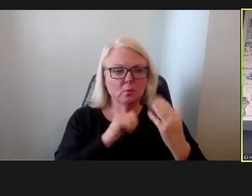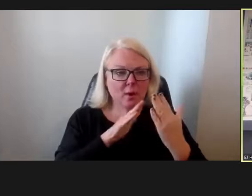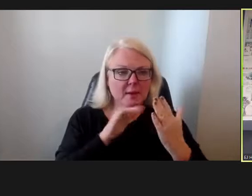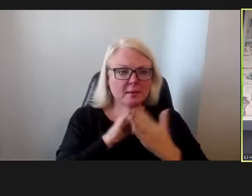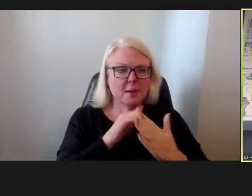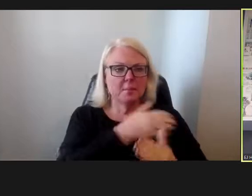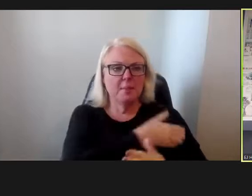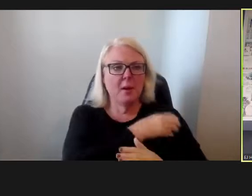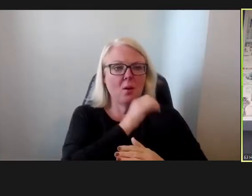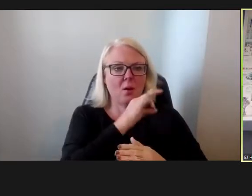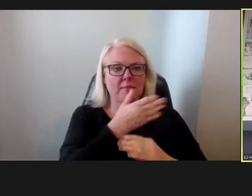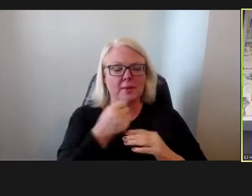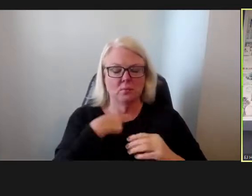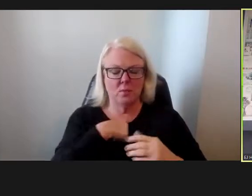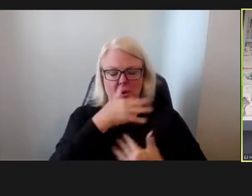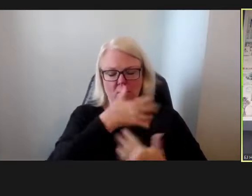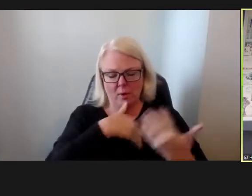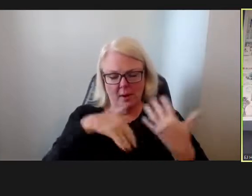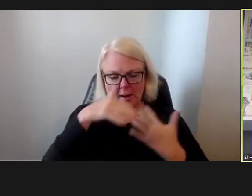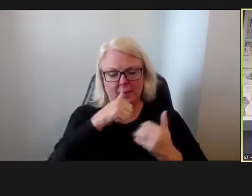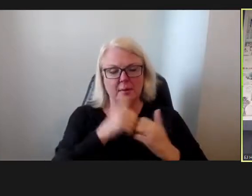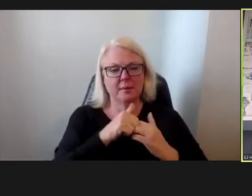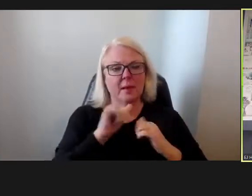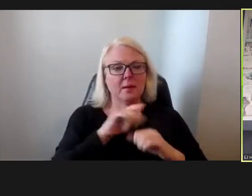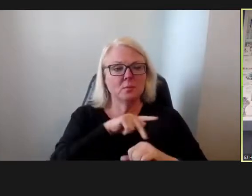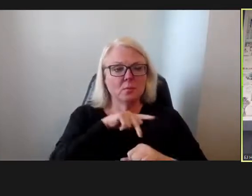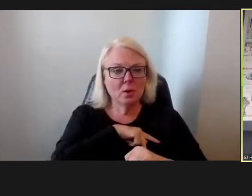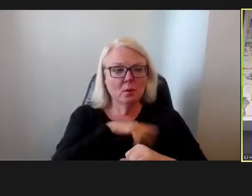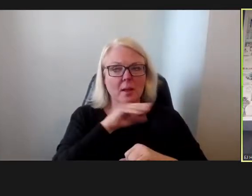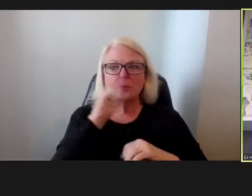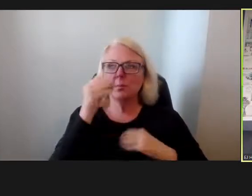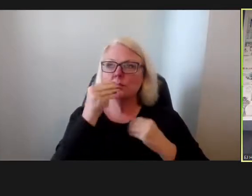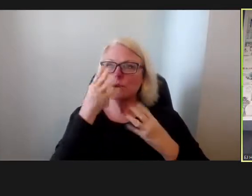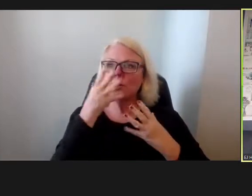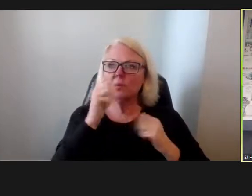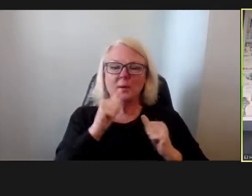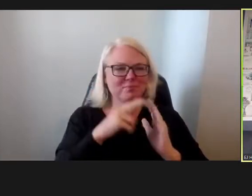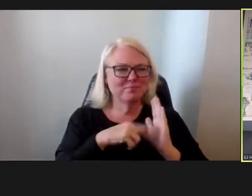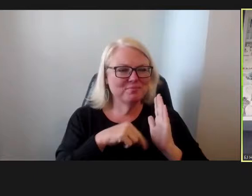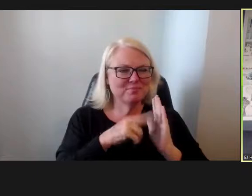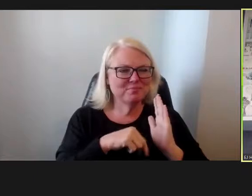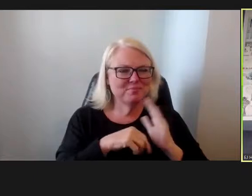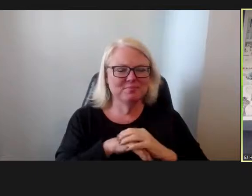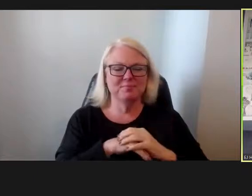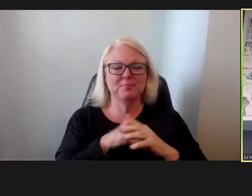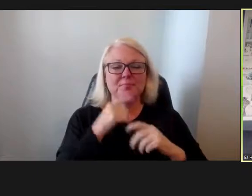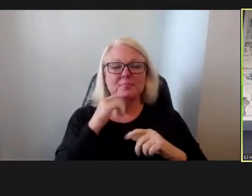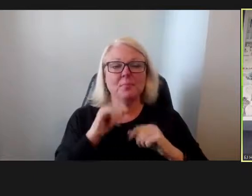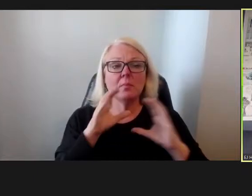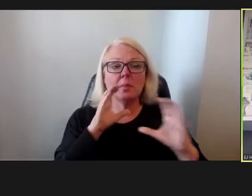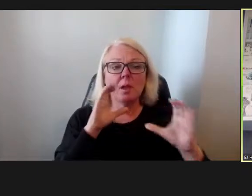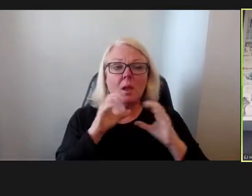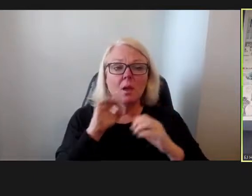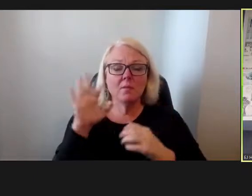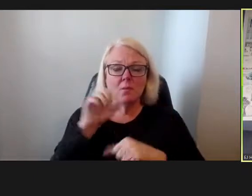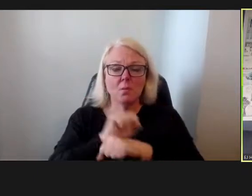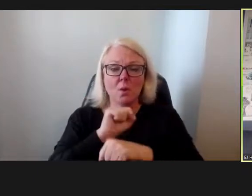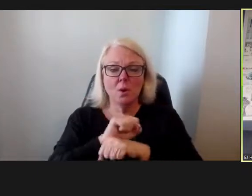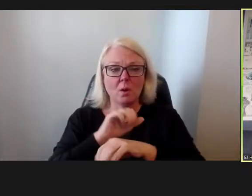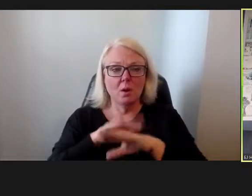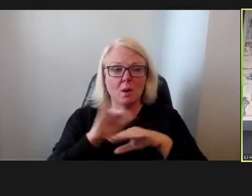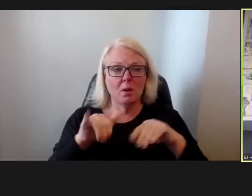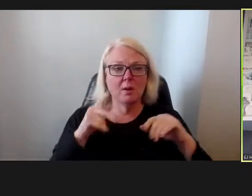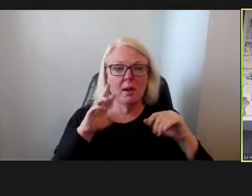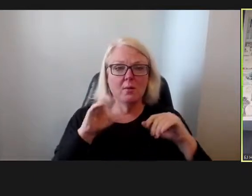dynamics present in our interactions, that is personal and beautifully readable. In conversations of her work on chirotic